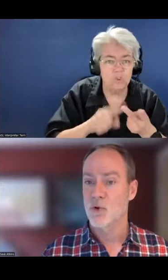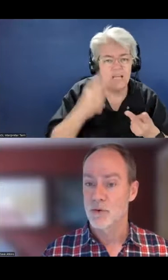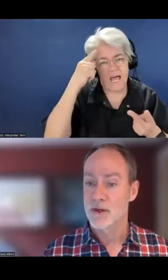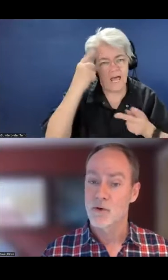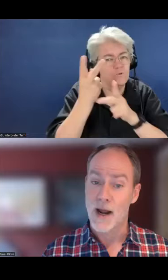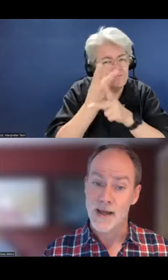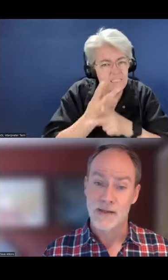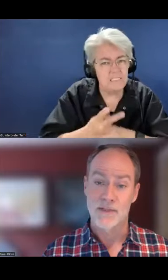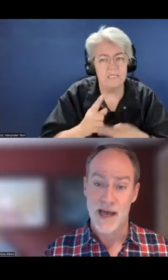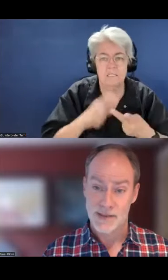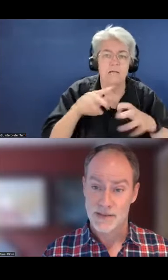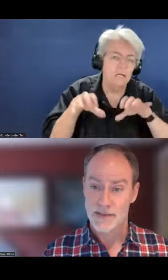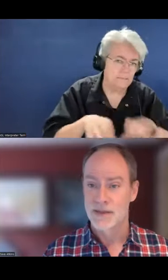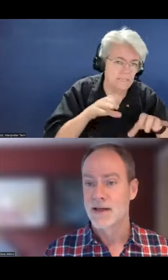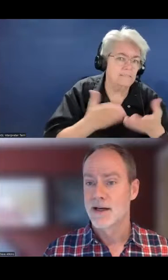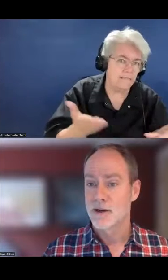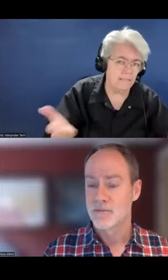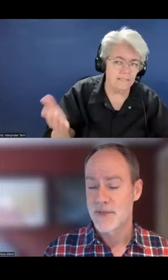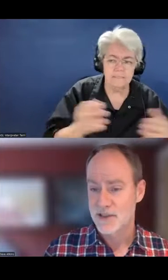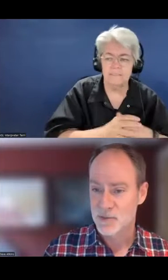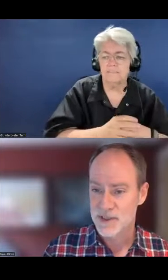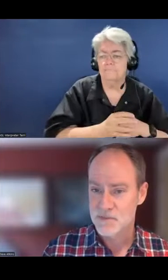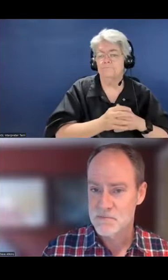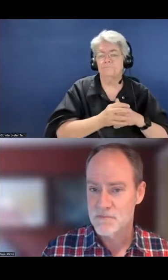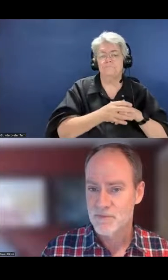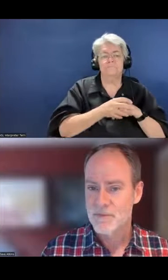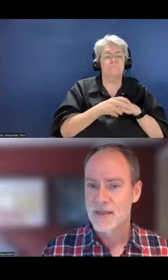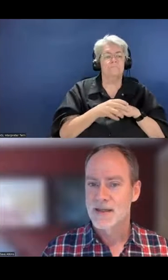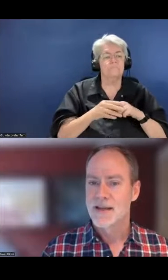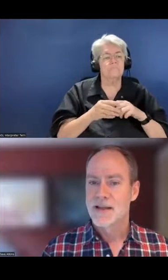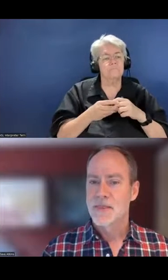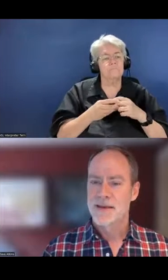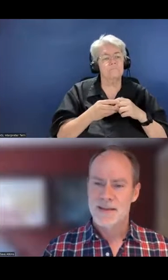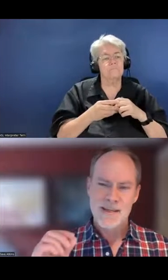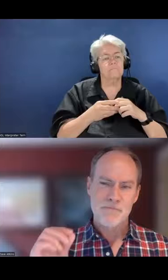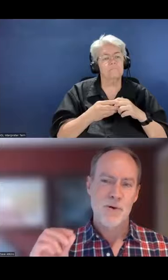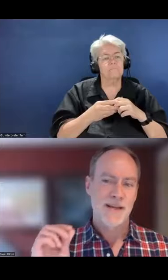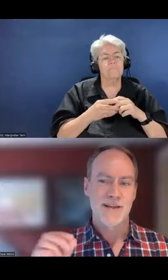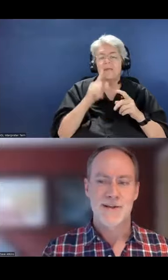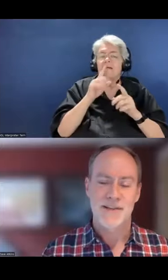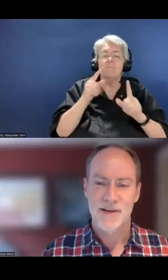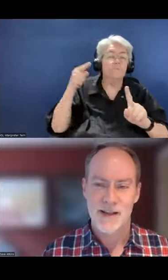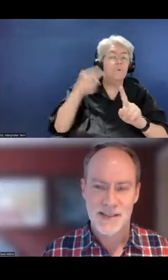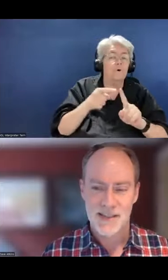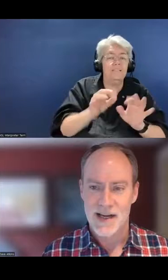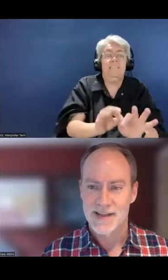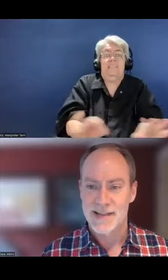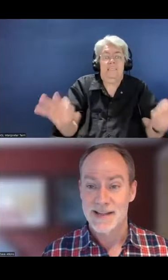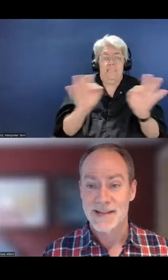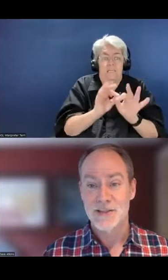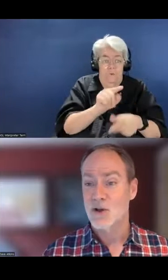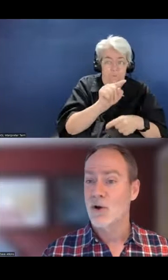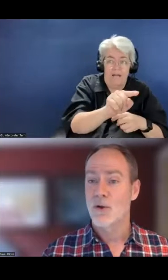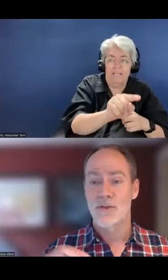and performing a variety of tasks. Next, please. The key point here that on this slide